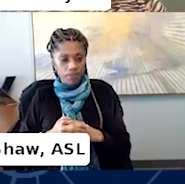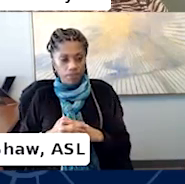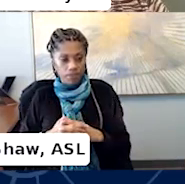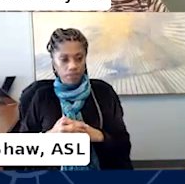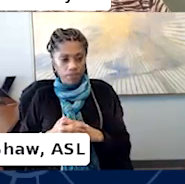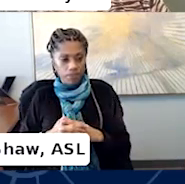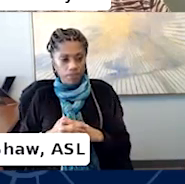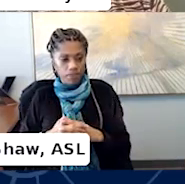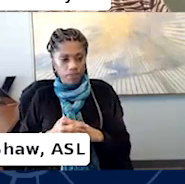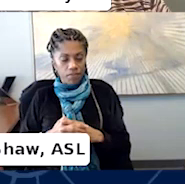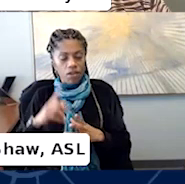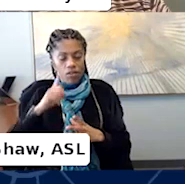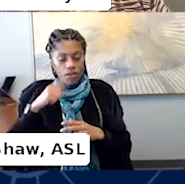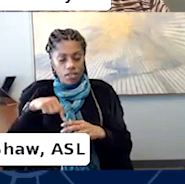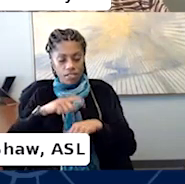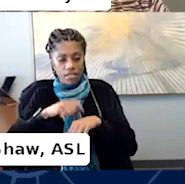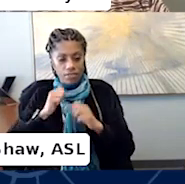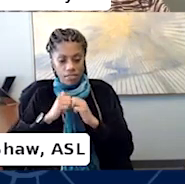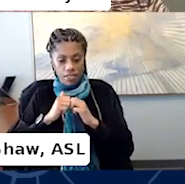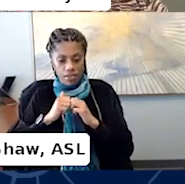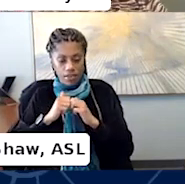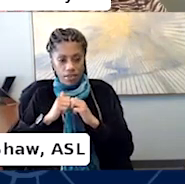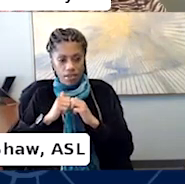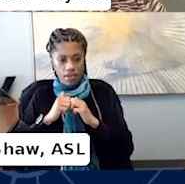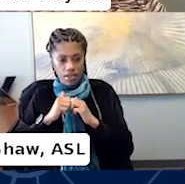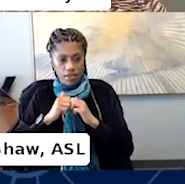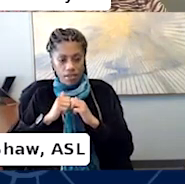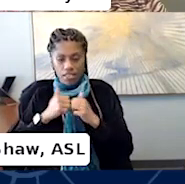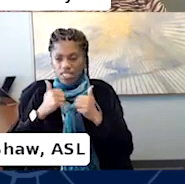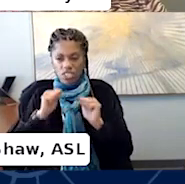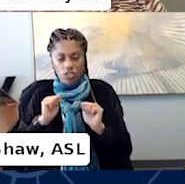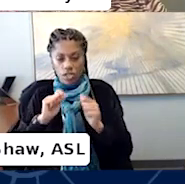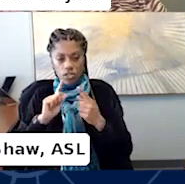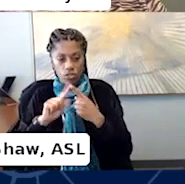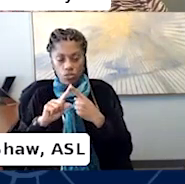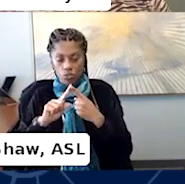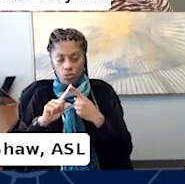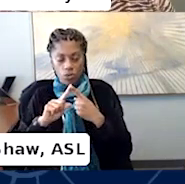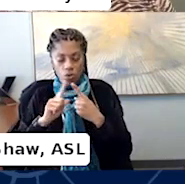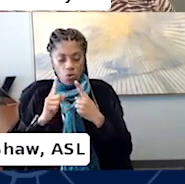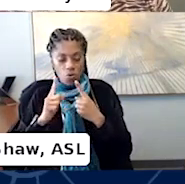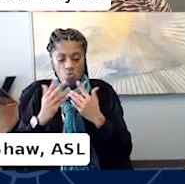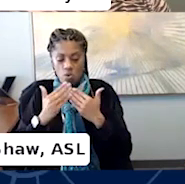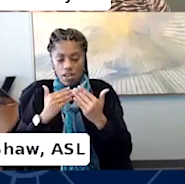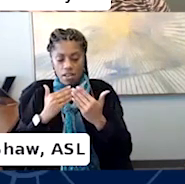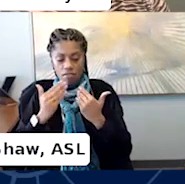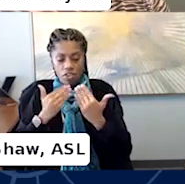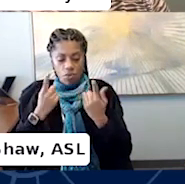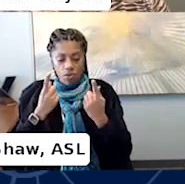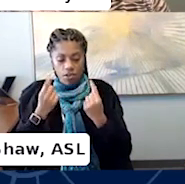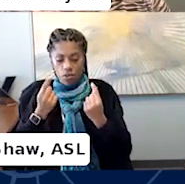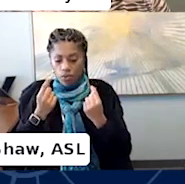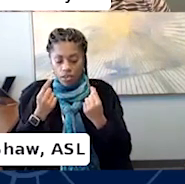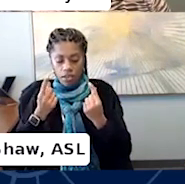And just for our time together, let's just try to leave whatever we were attending to prior to this time